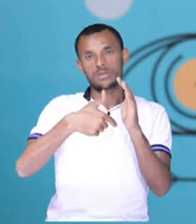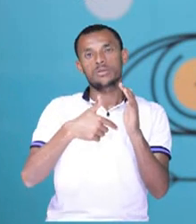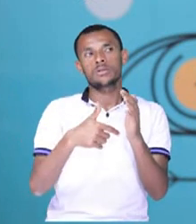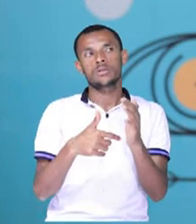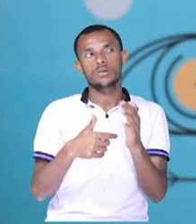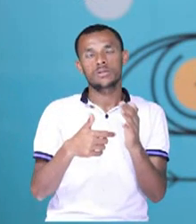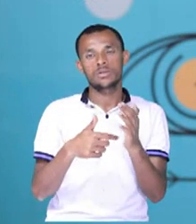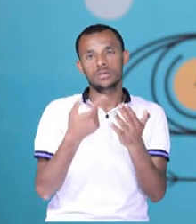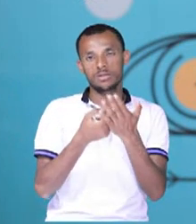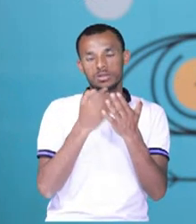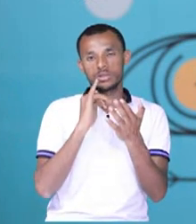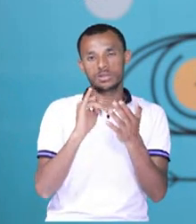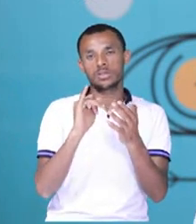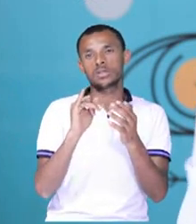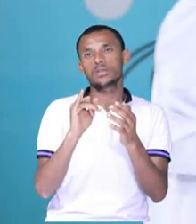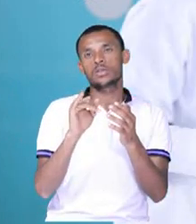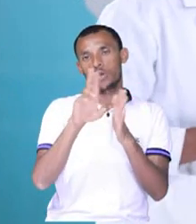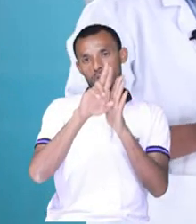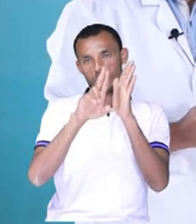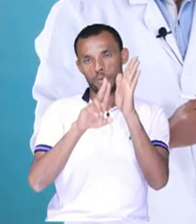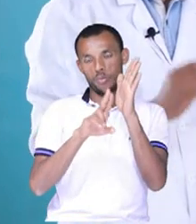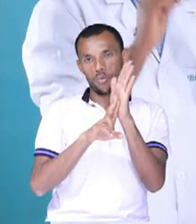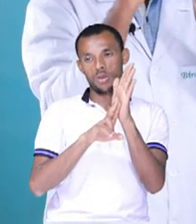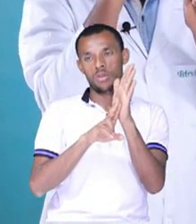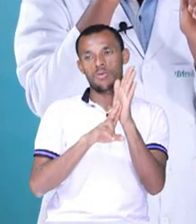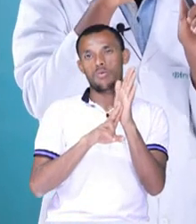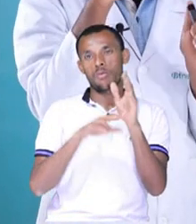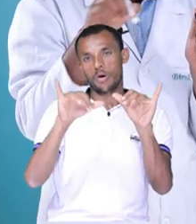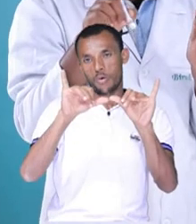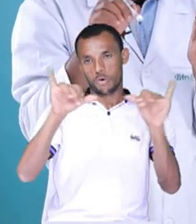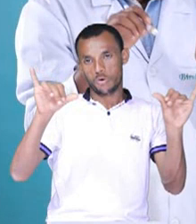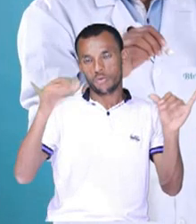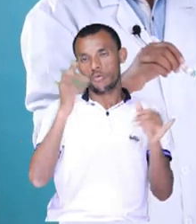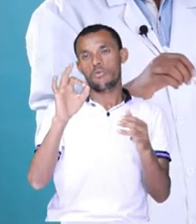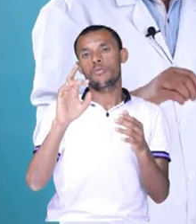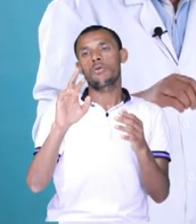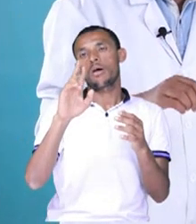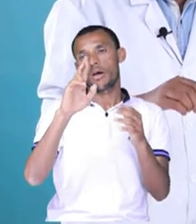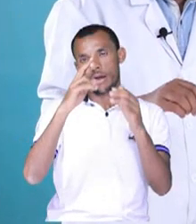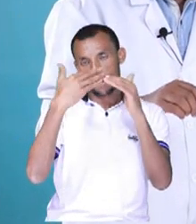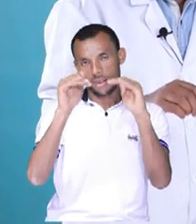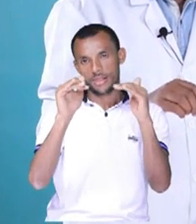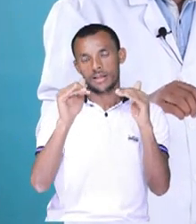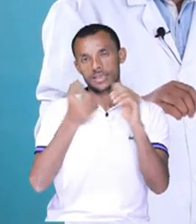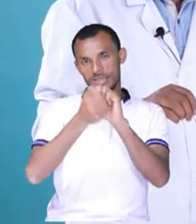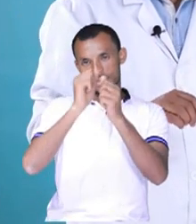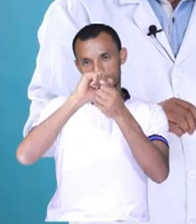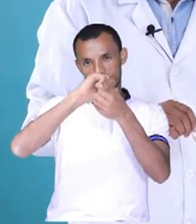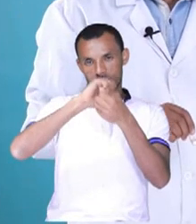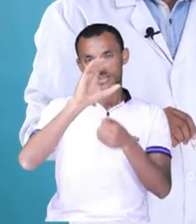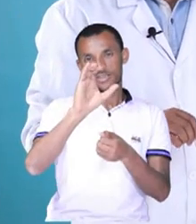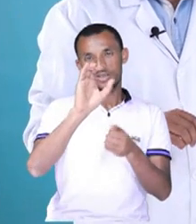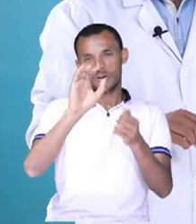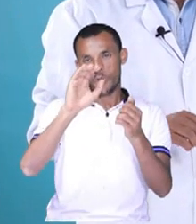this is the unit of rates. Therefore, rate is what? Changing concentration over